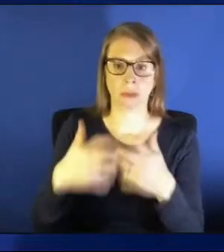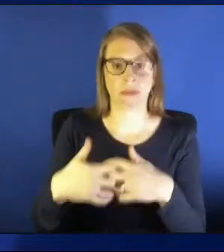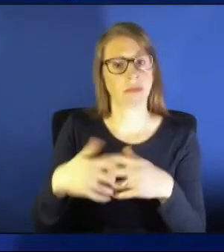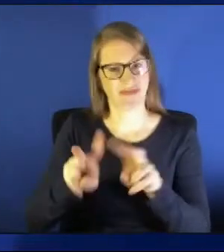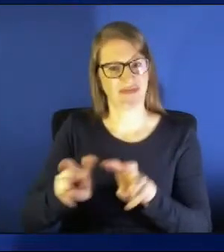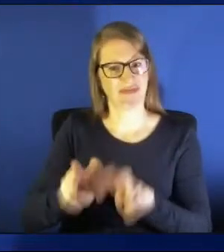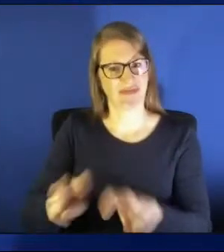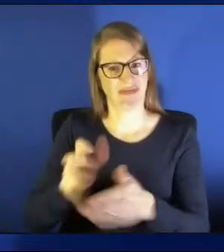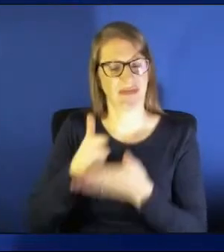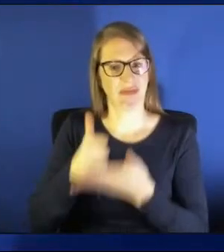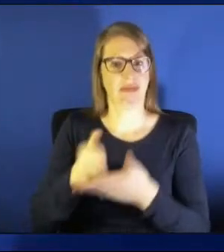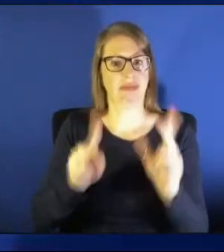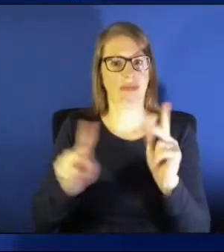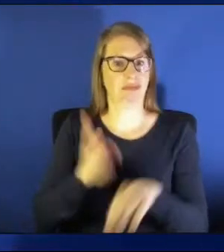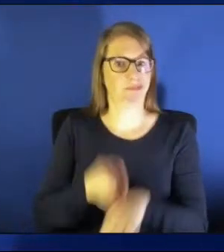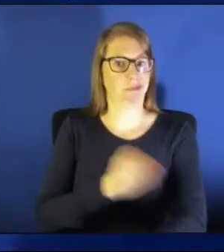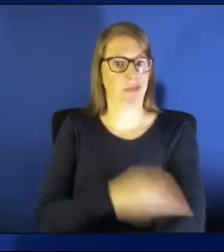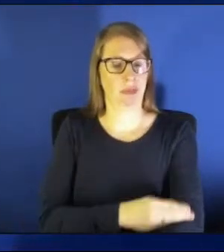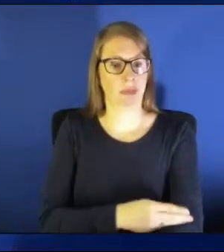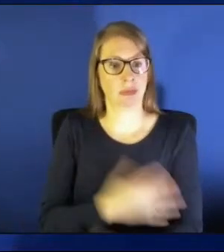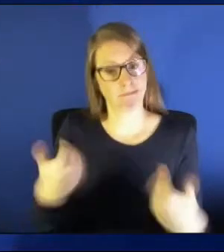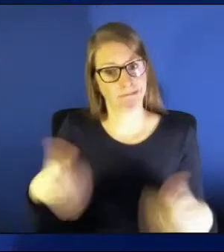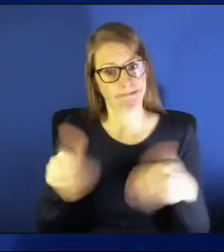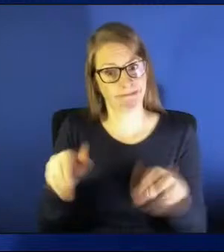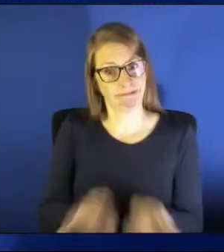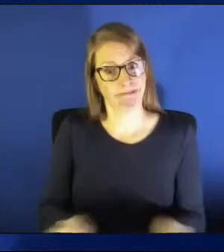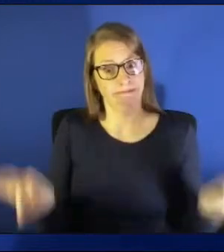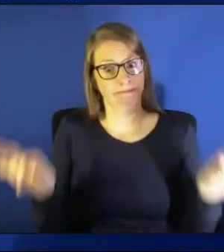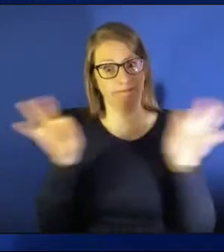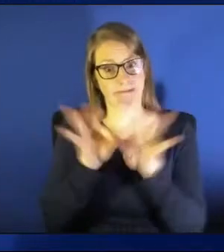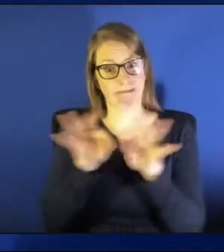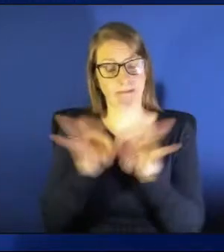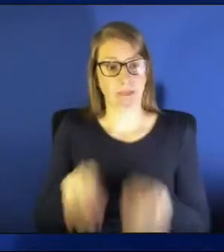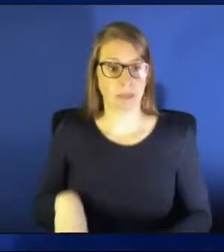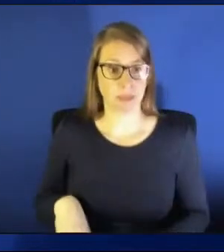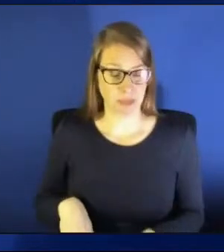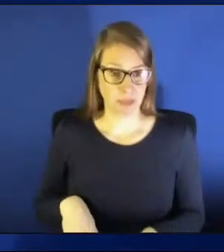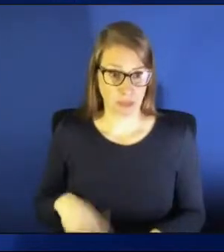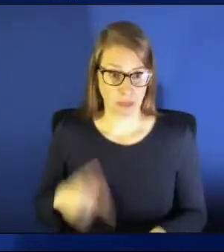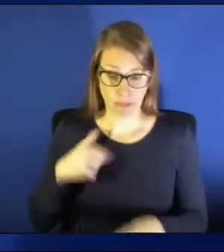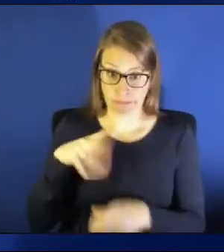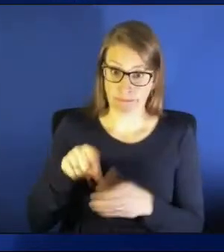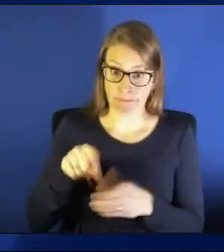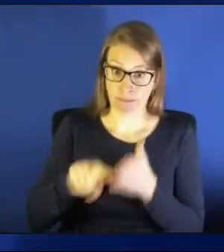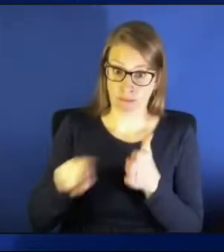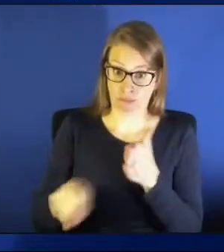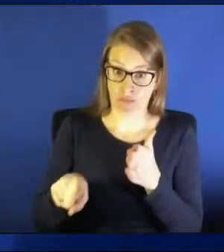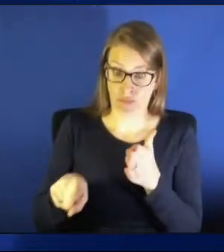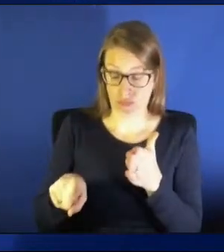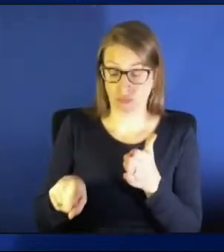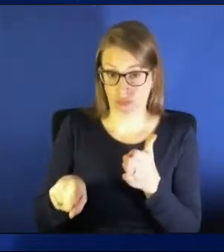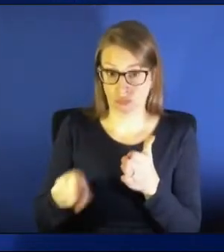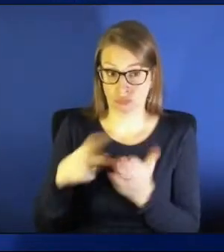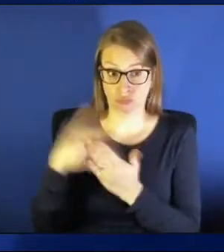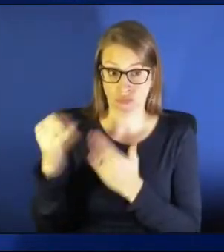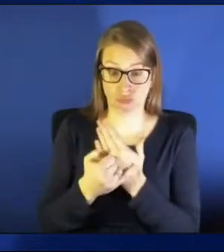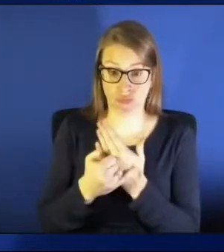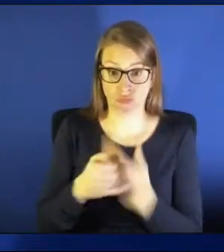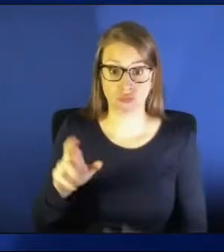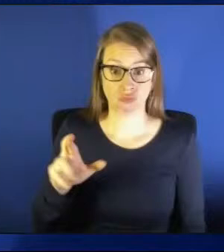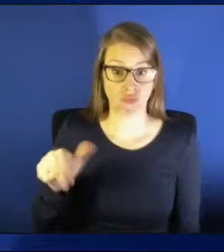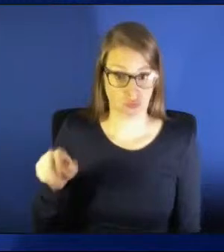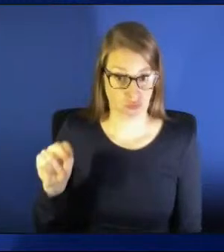And I think there is great value in that. I participated in a number of research projects along with Scott Mullen, part of our sports medicine